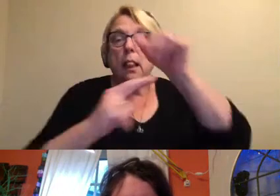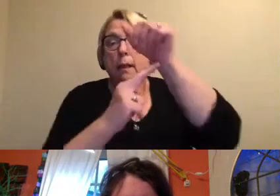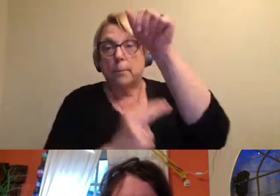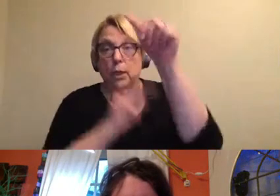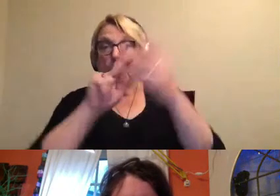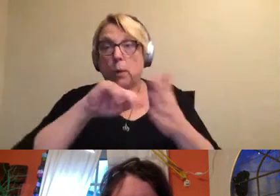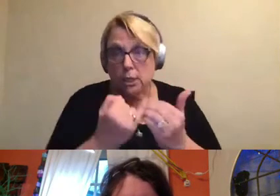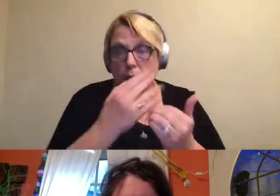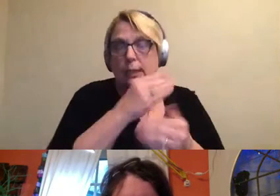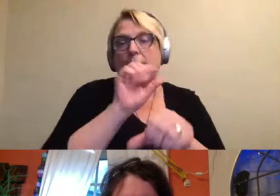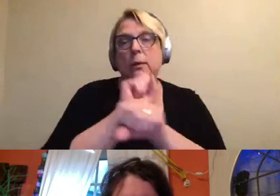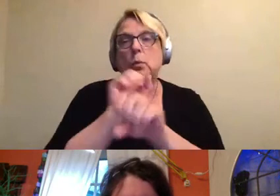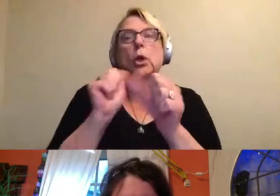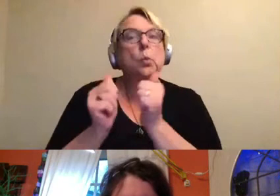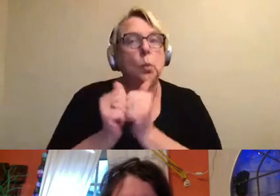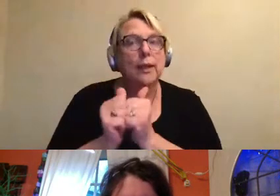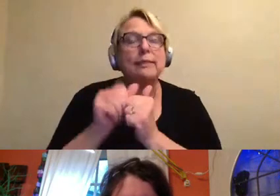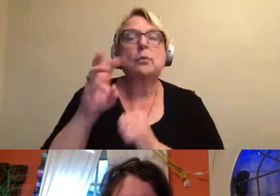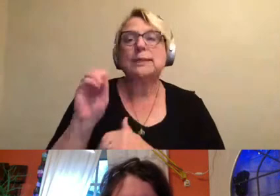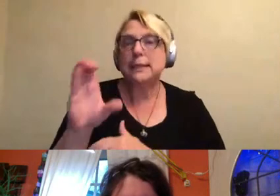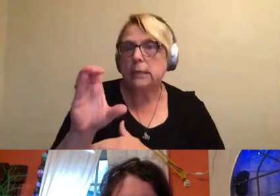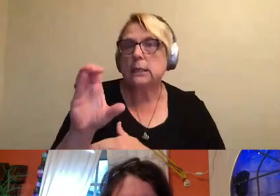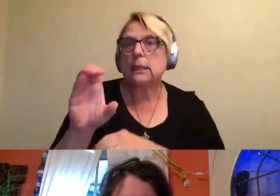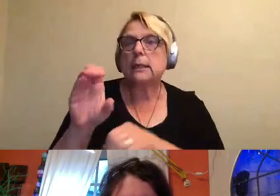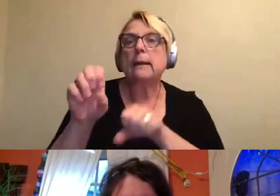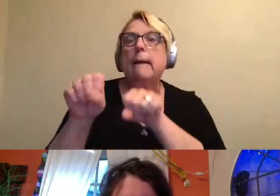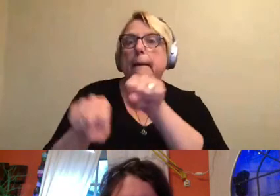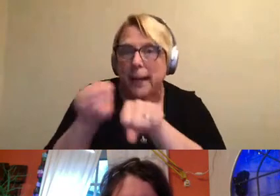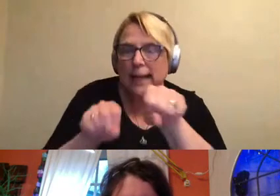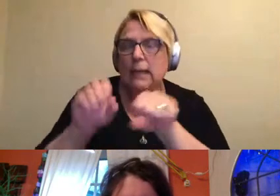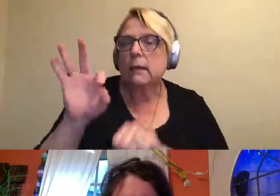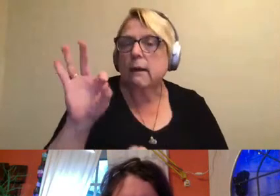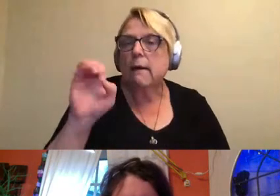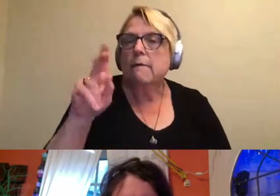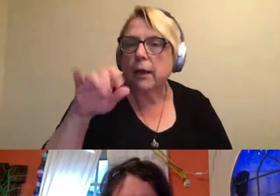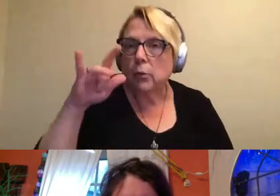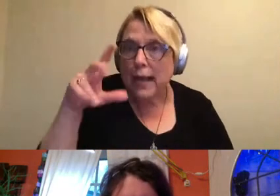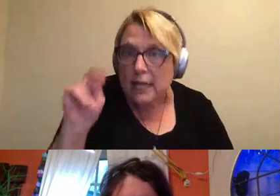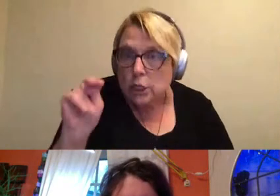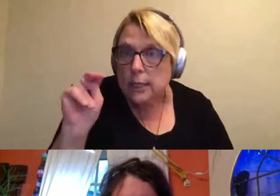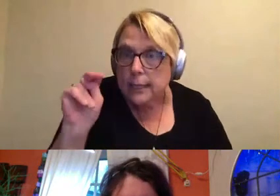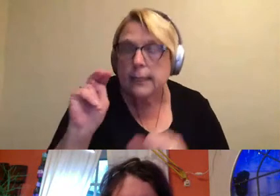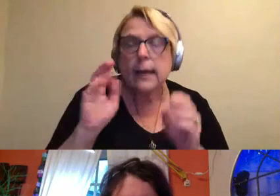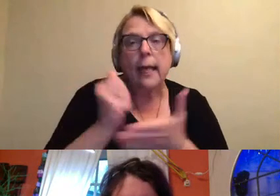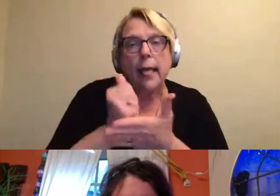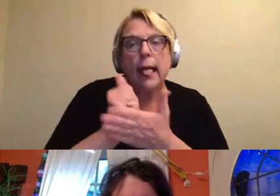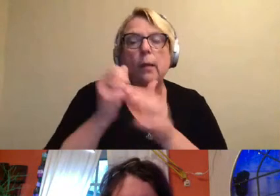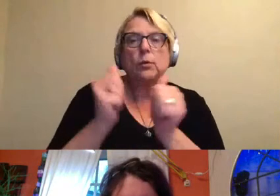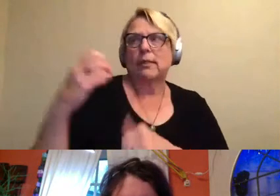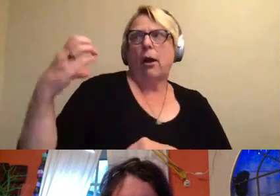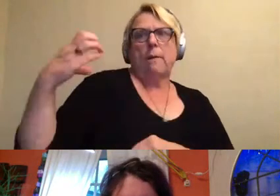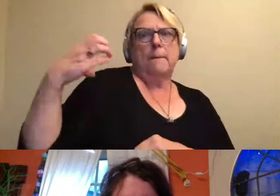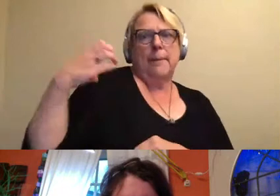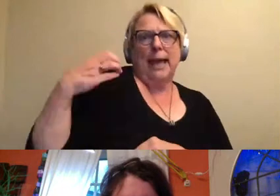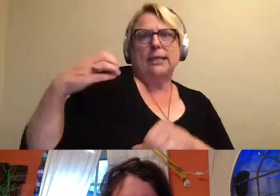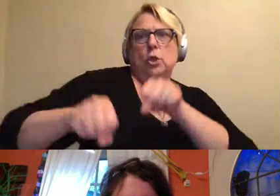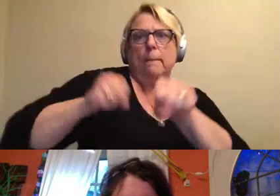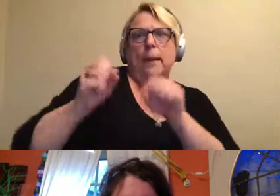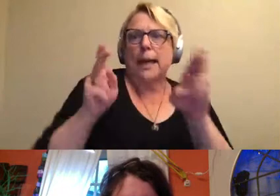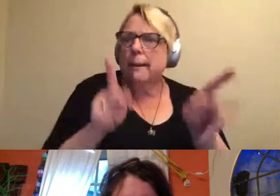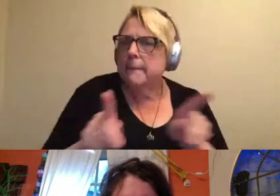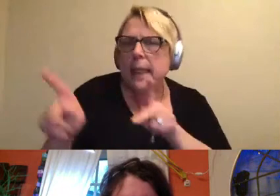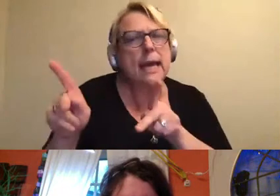Bike Federation, the DPW, to advise and pass our master bike plan, which is excellent. And there's a lot of other things